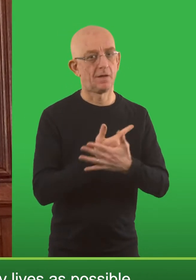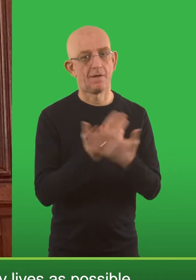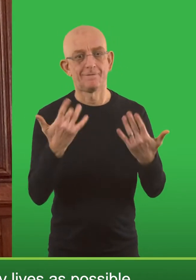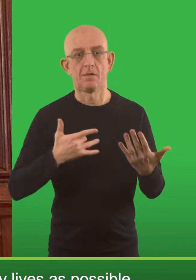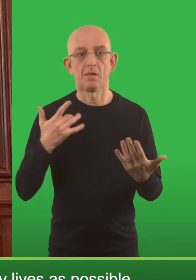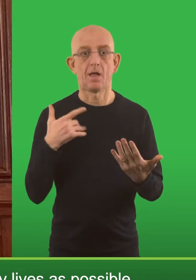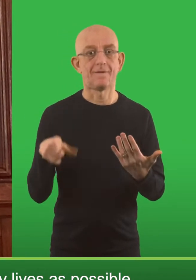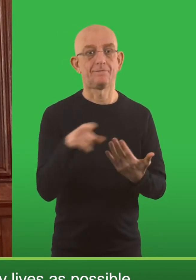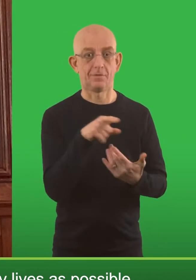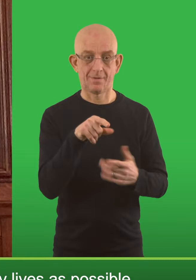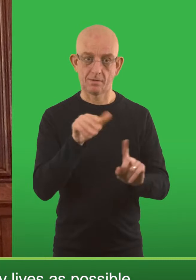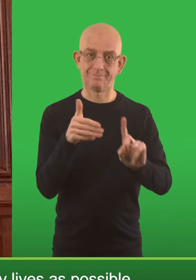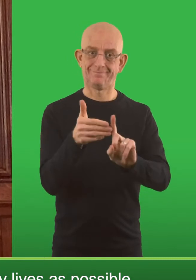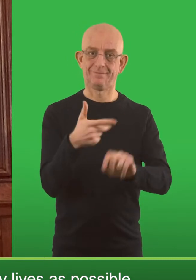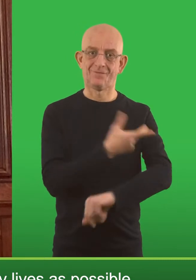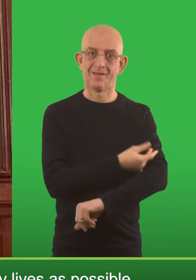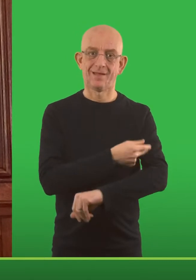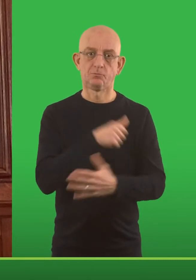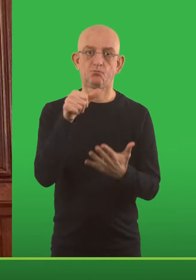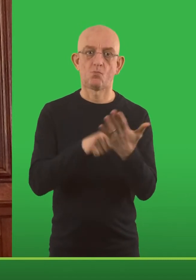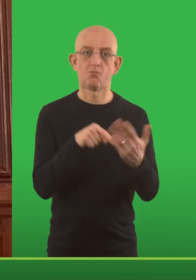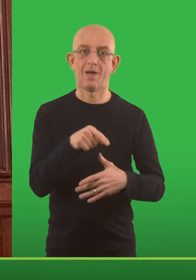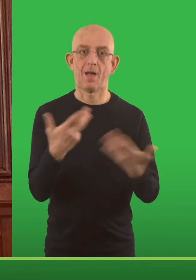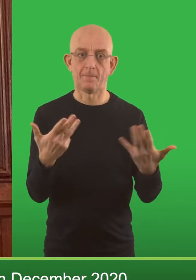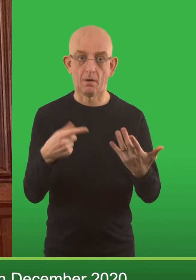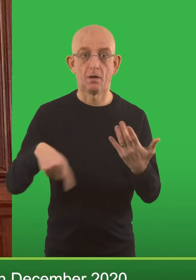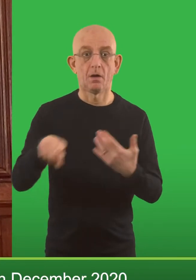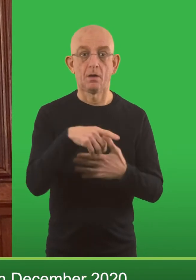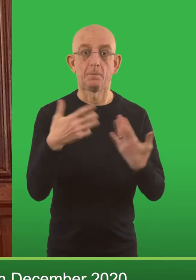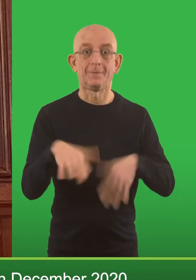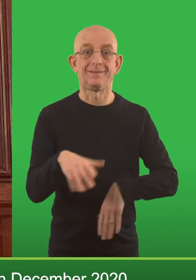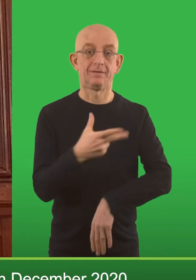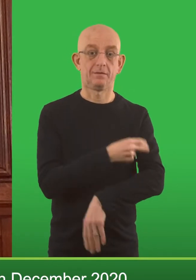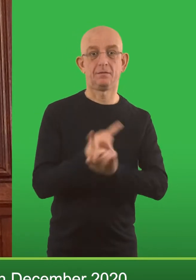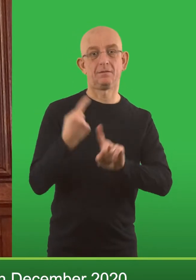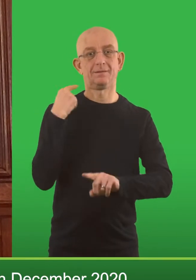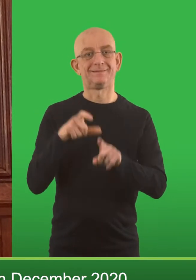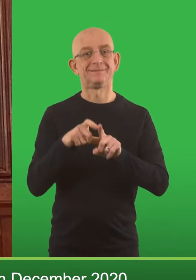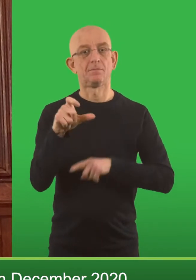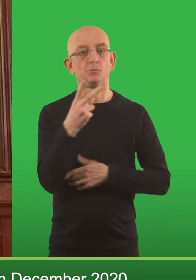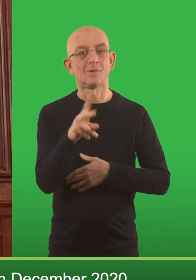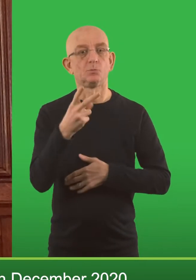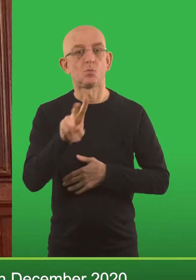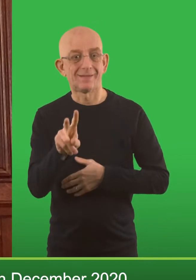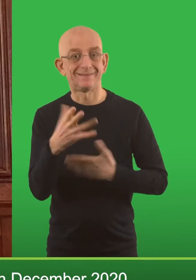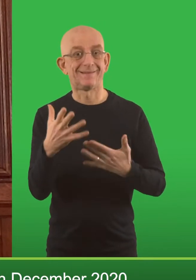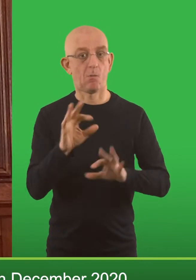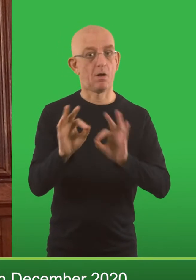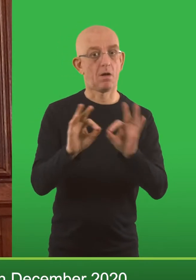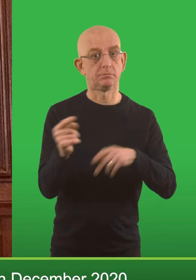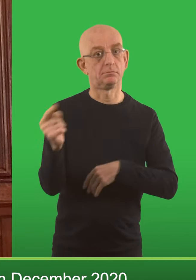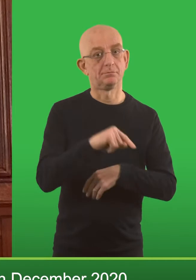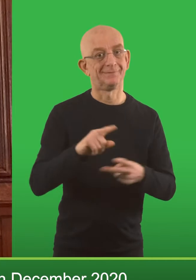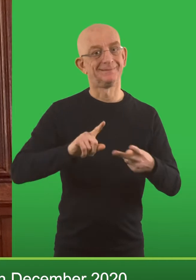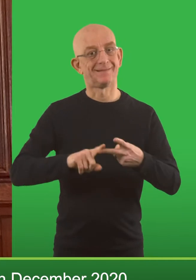lives as possible. That's the point of the vaccination programme. People who received their COVID vaccine in December 2020 are now